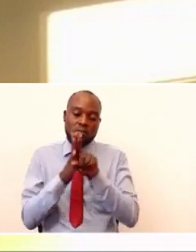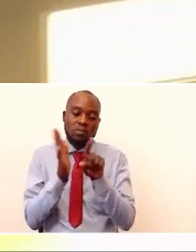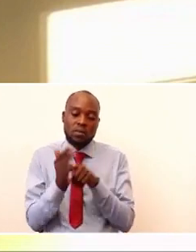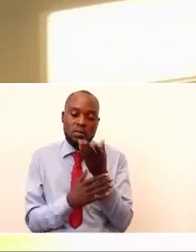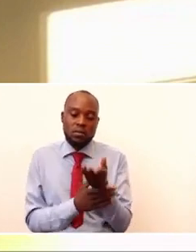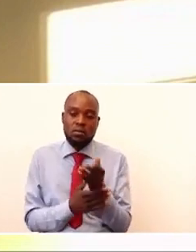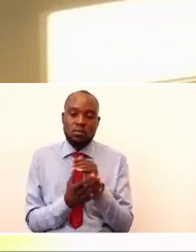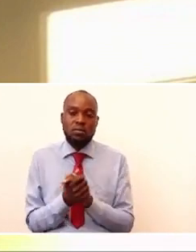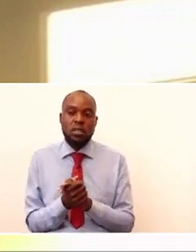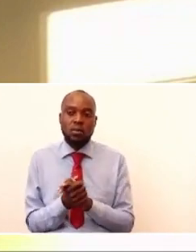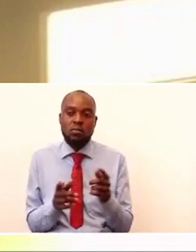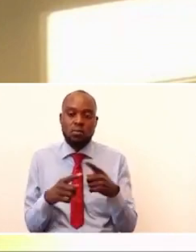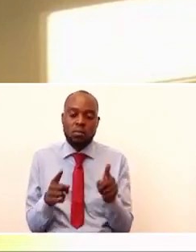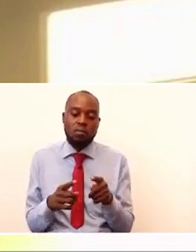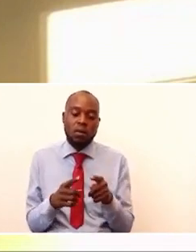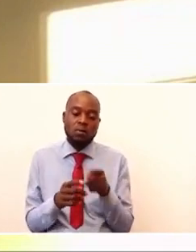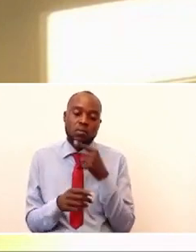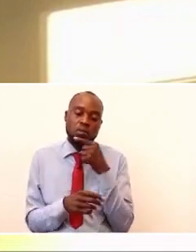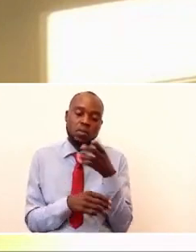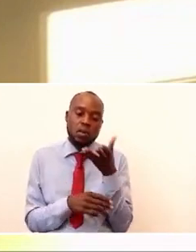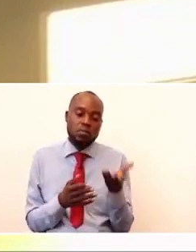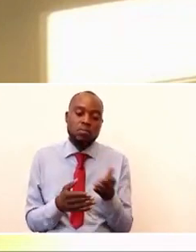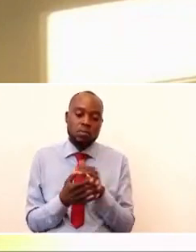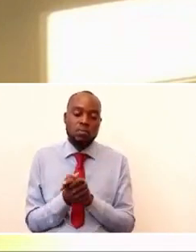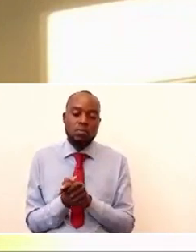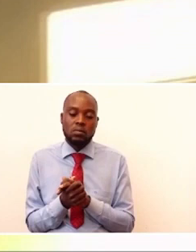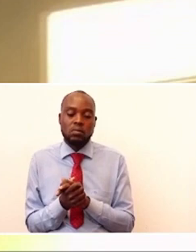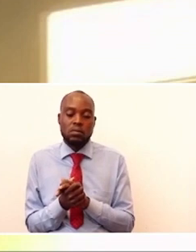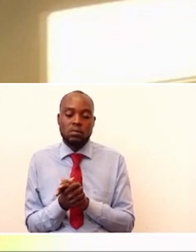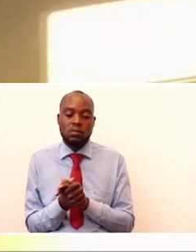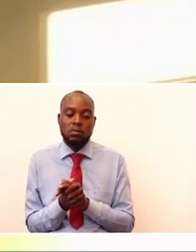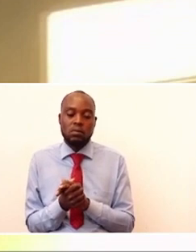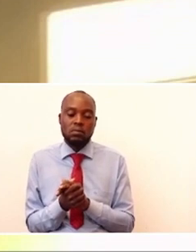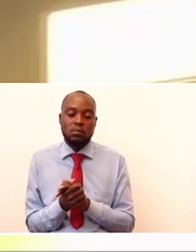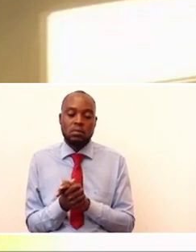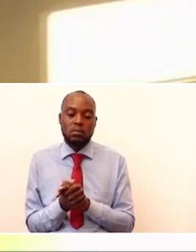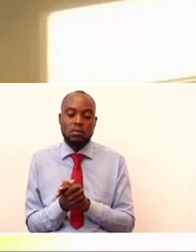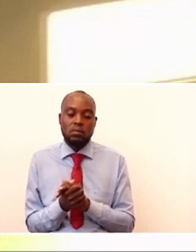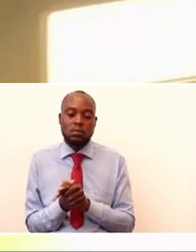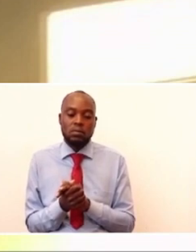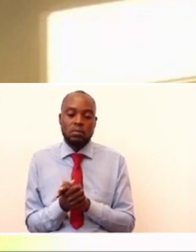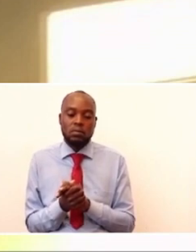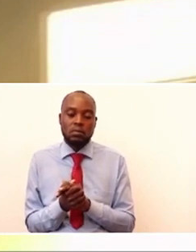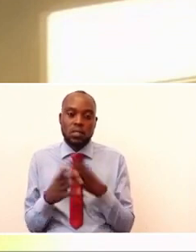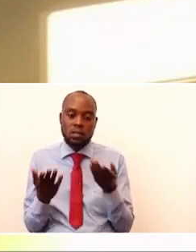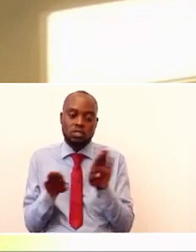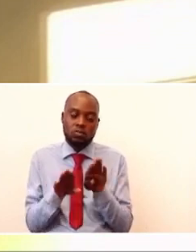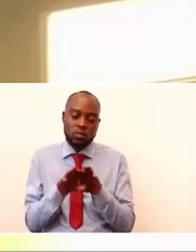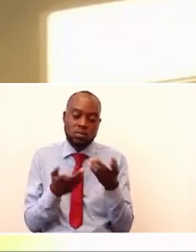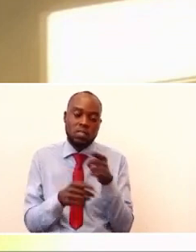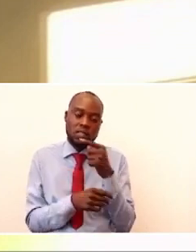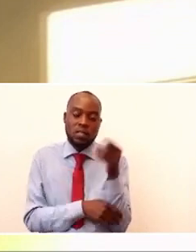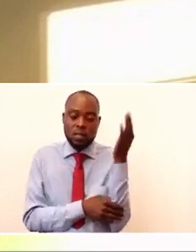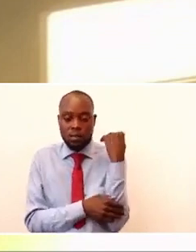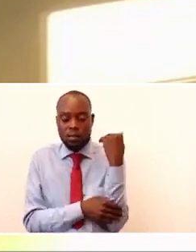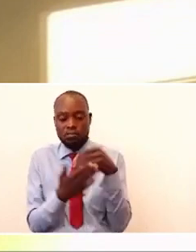There was a question of risk of predatory lending. I fully agree that that's potential risk, like the other risk I was mentioning before,